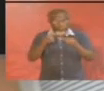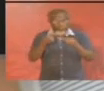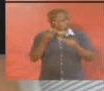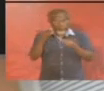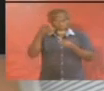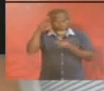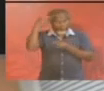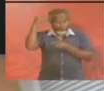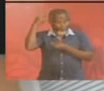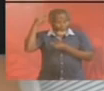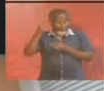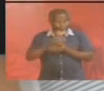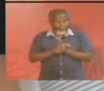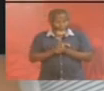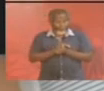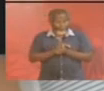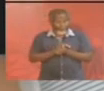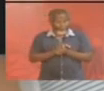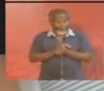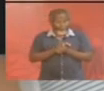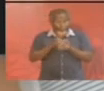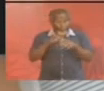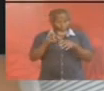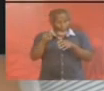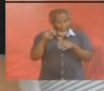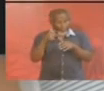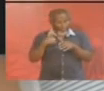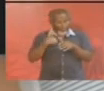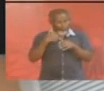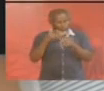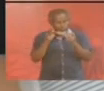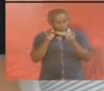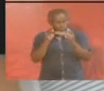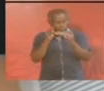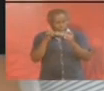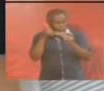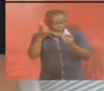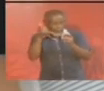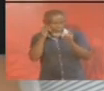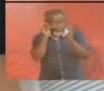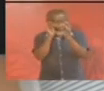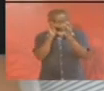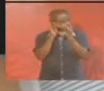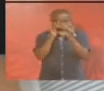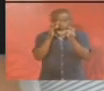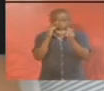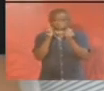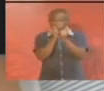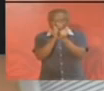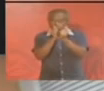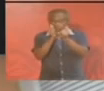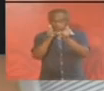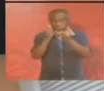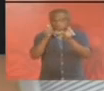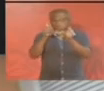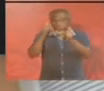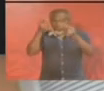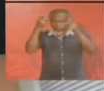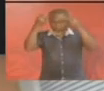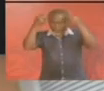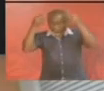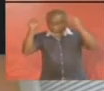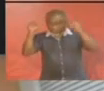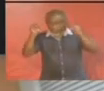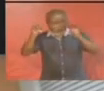of, for example, you, Mr. Health Minister, have you been in contact with the Prime Minister, other ministers? You